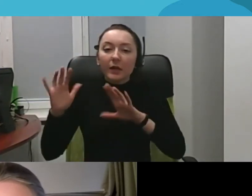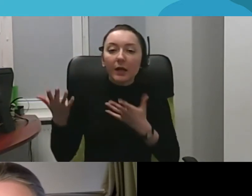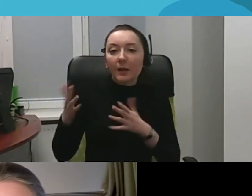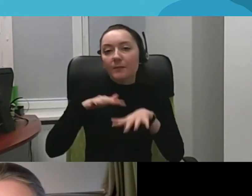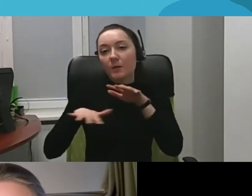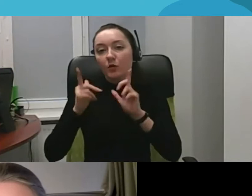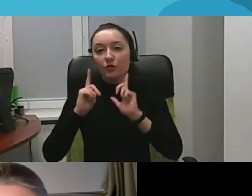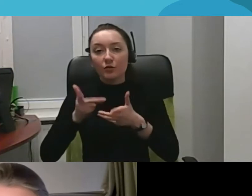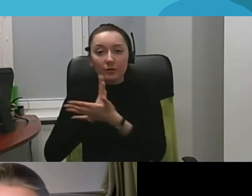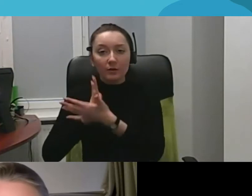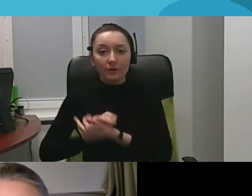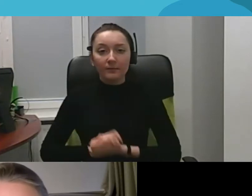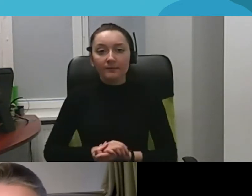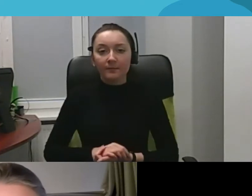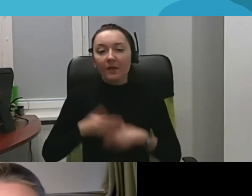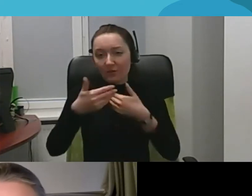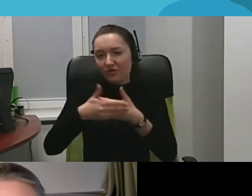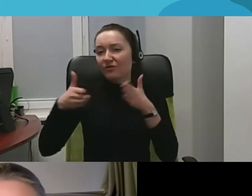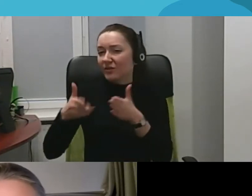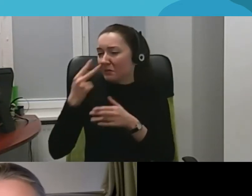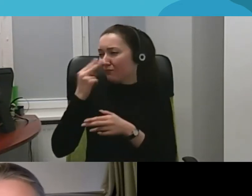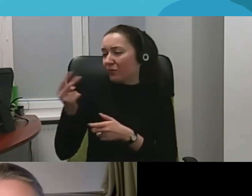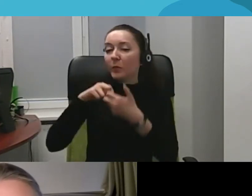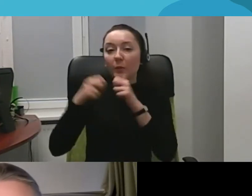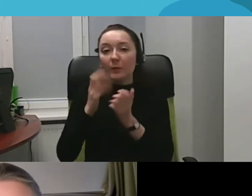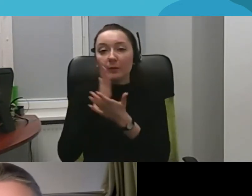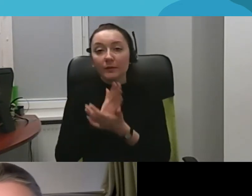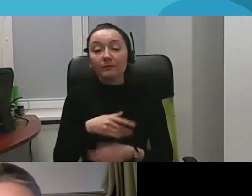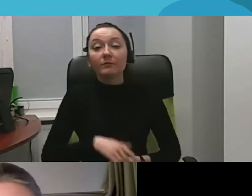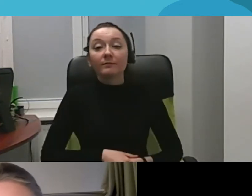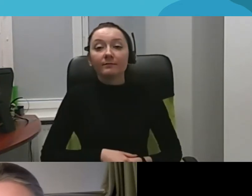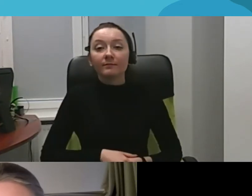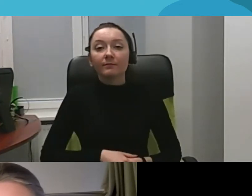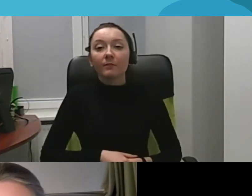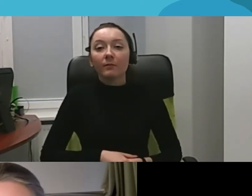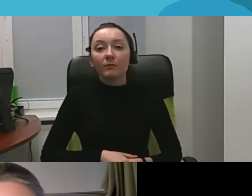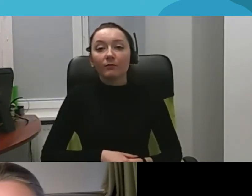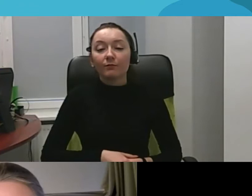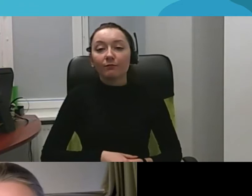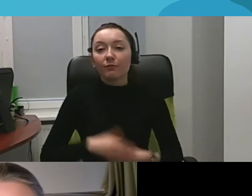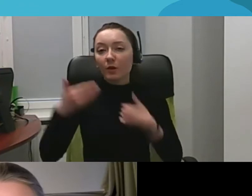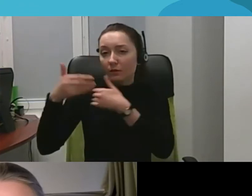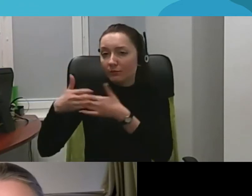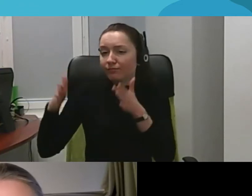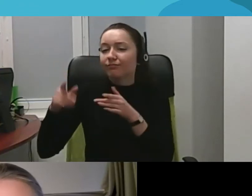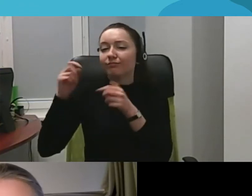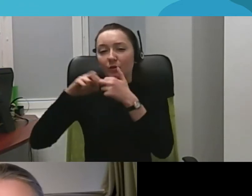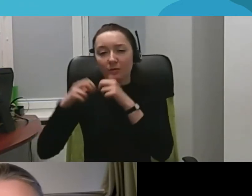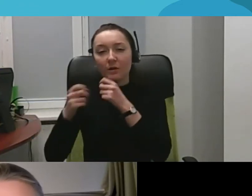So it highlighted again systemic problems such as the excessive control of the executive branch on the